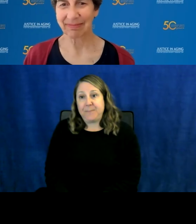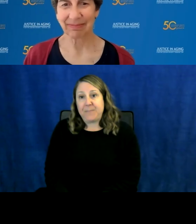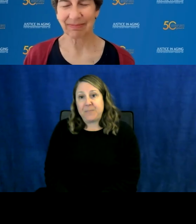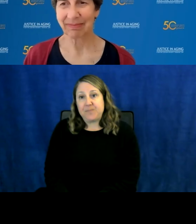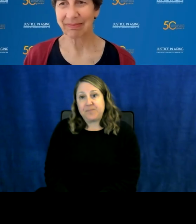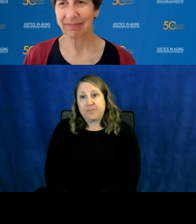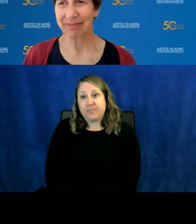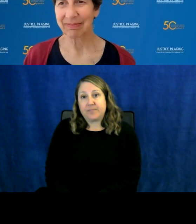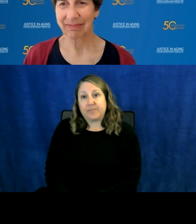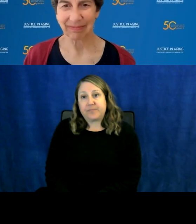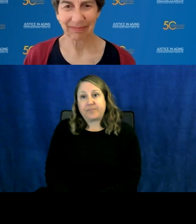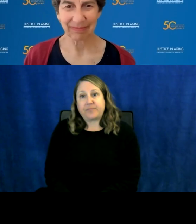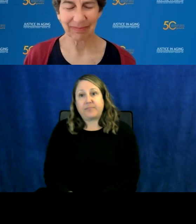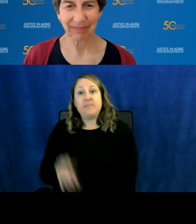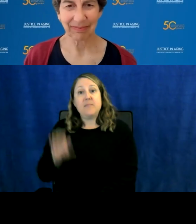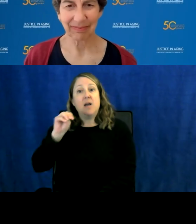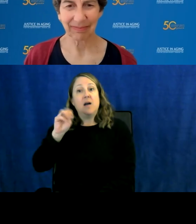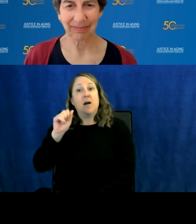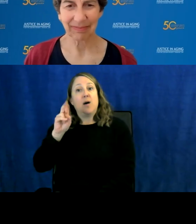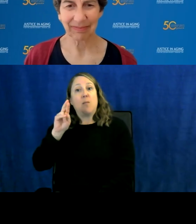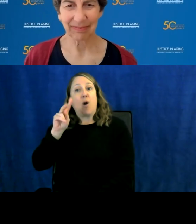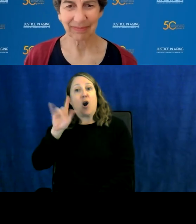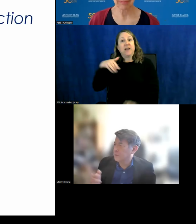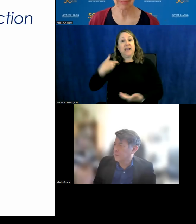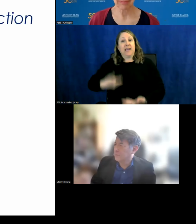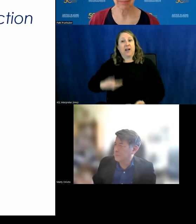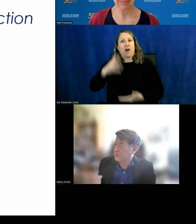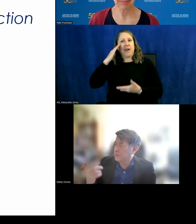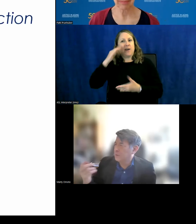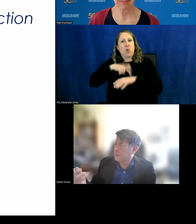Susan, this is Marty. I know that we're running short of time.